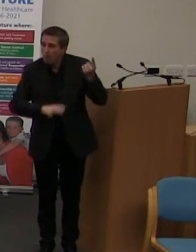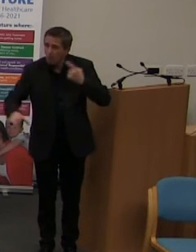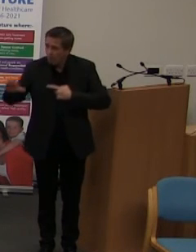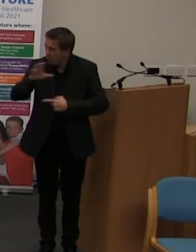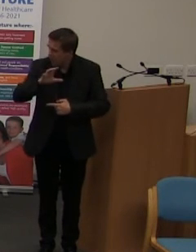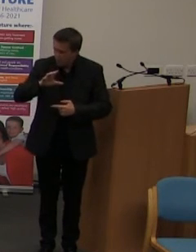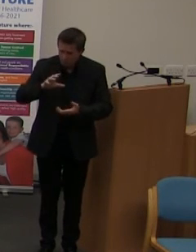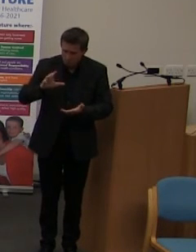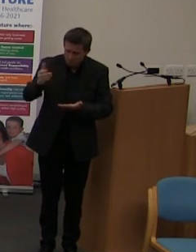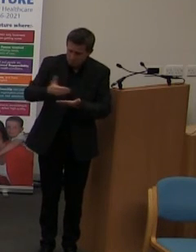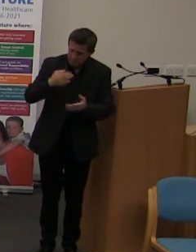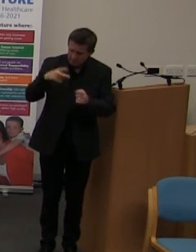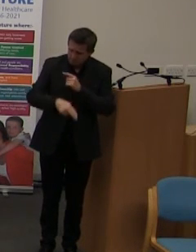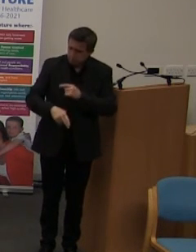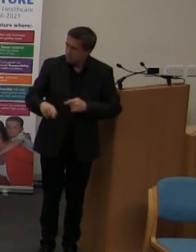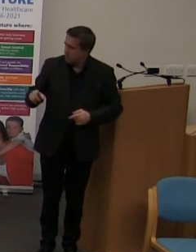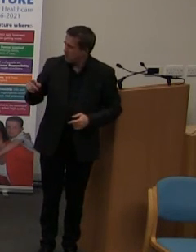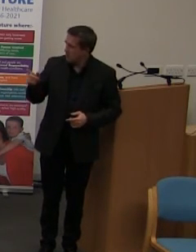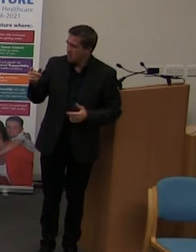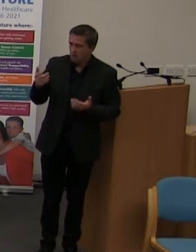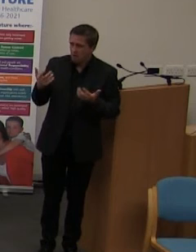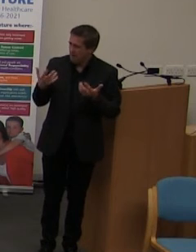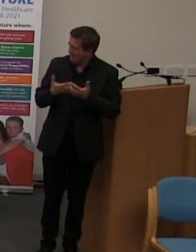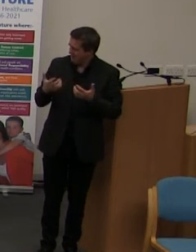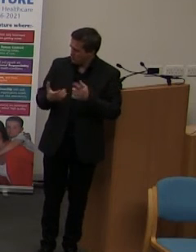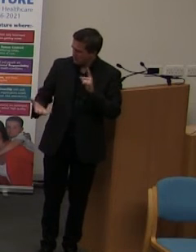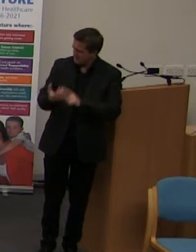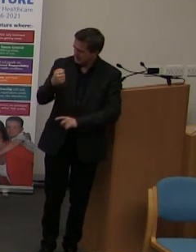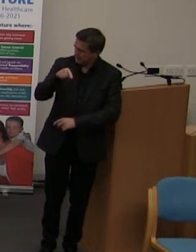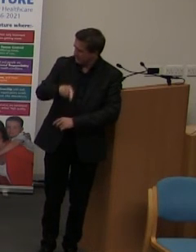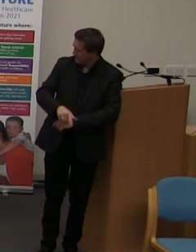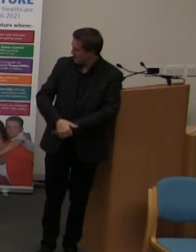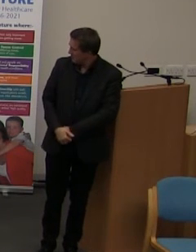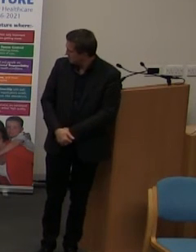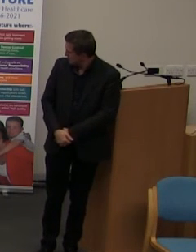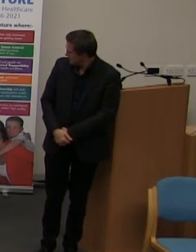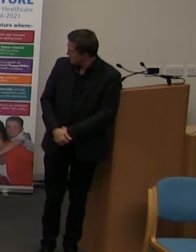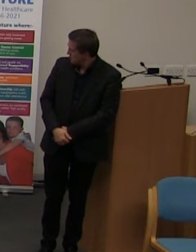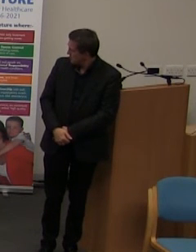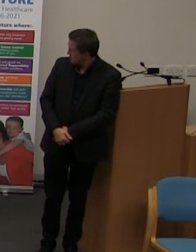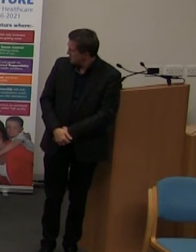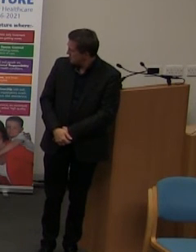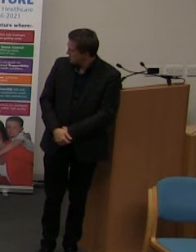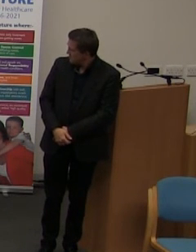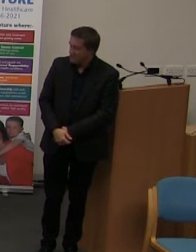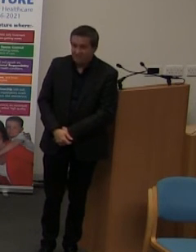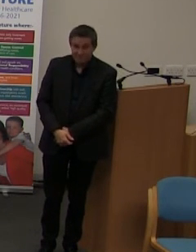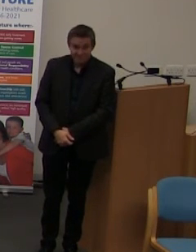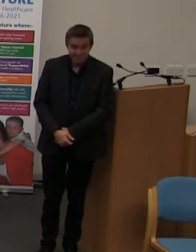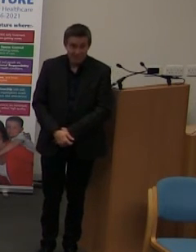huge challenge. Mm-hmm. And I just wondered how you're actually going to achieve that. Okay.